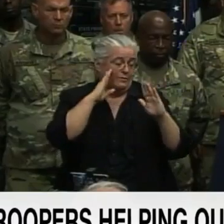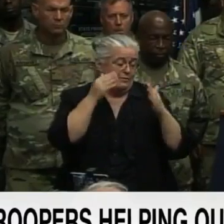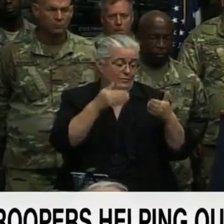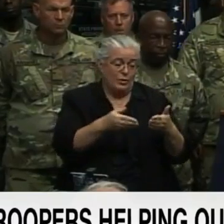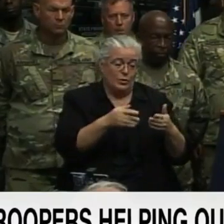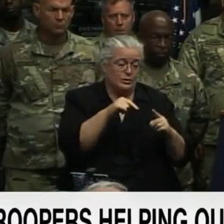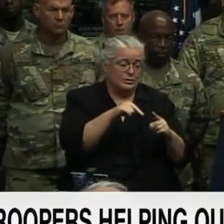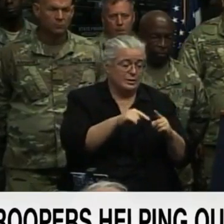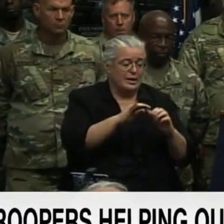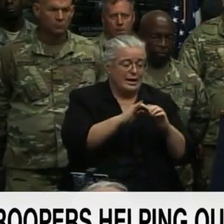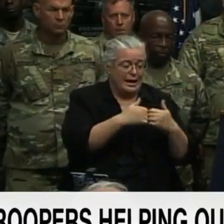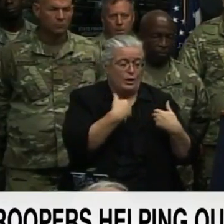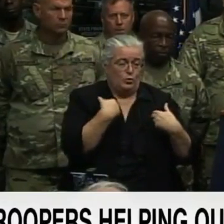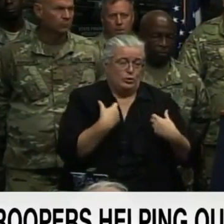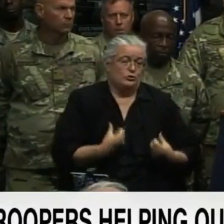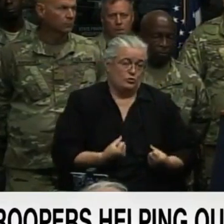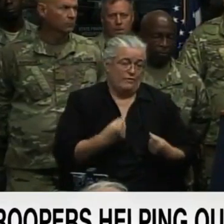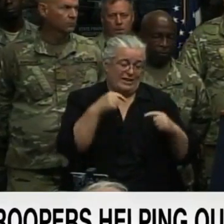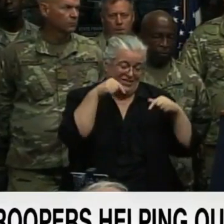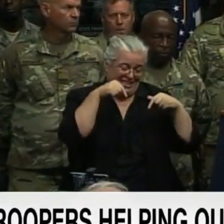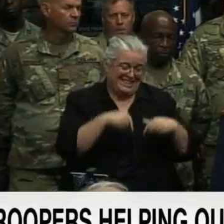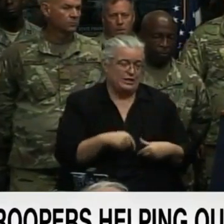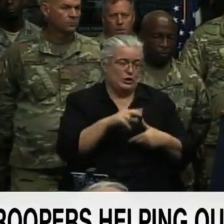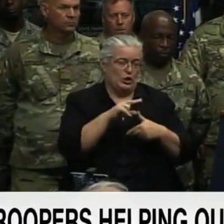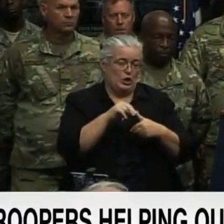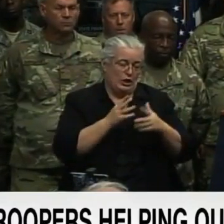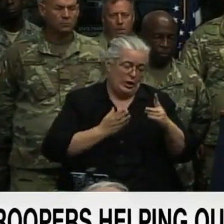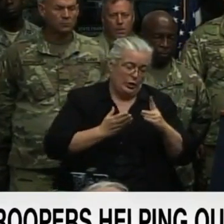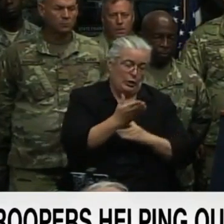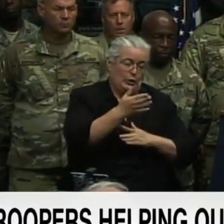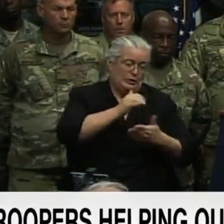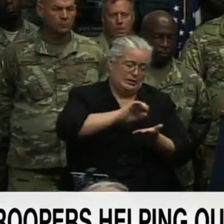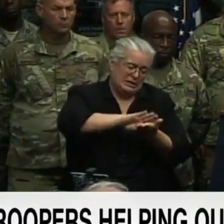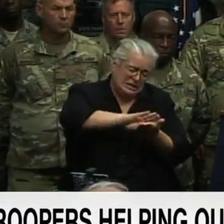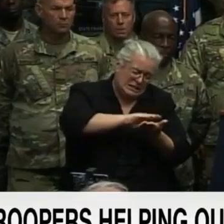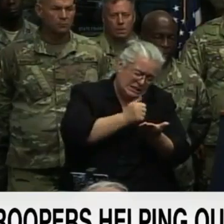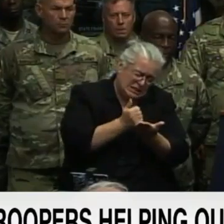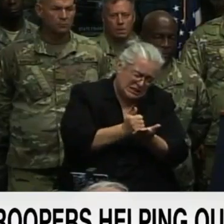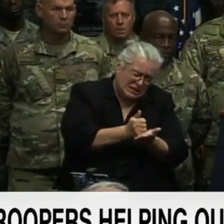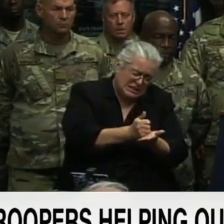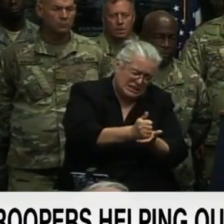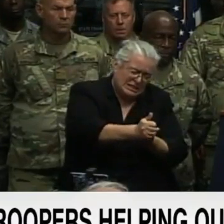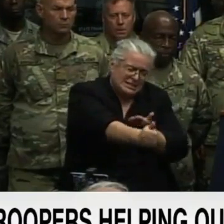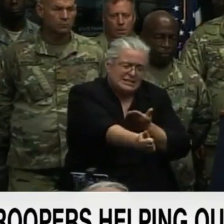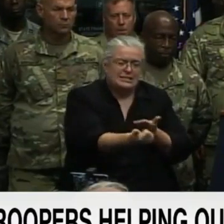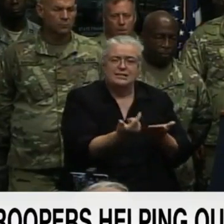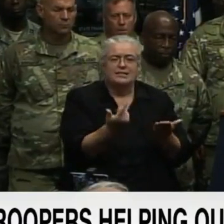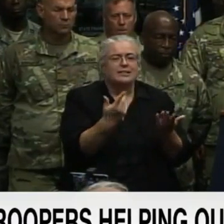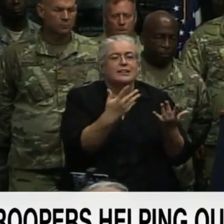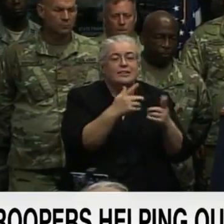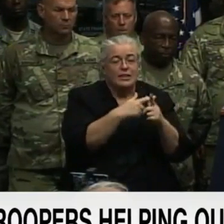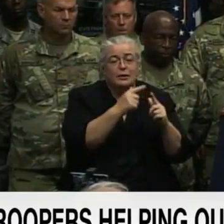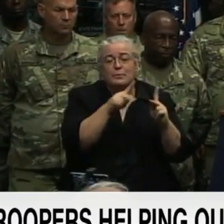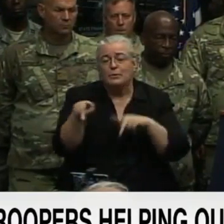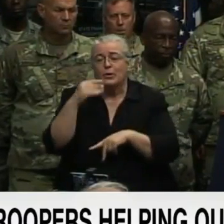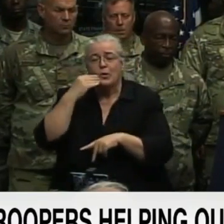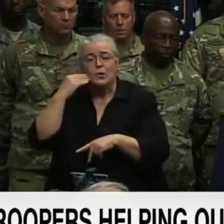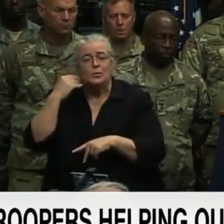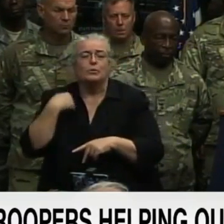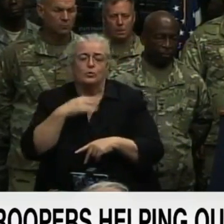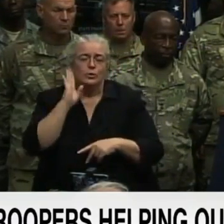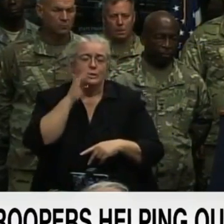be how do we survive this hurricane? How do we get people back to their lives? We're going to have significant issues. We're